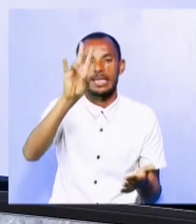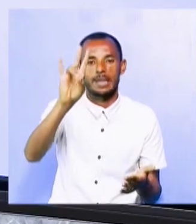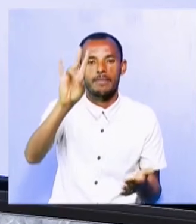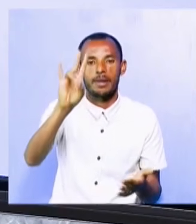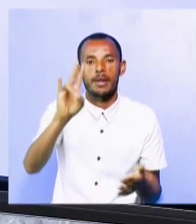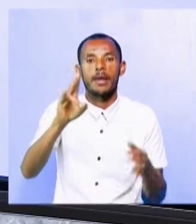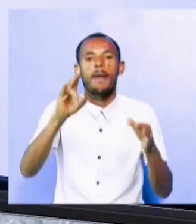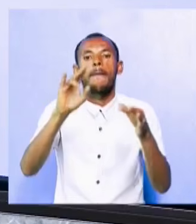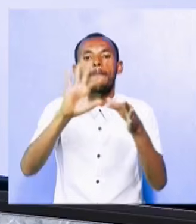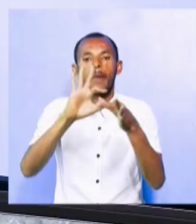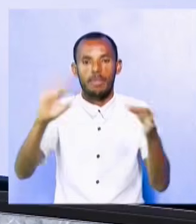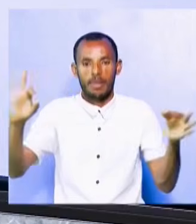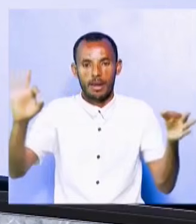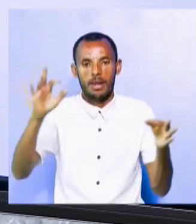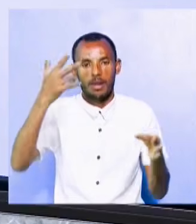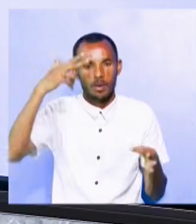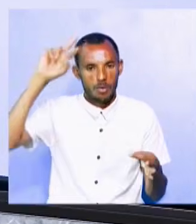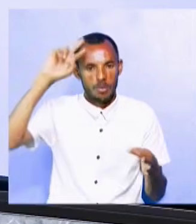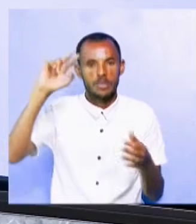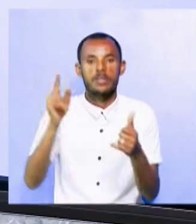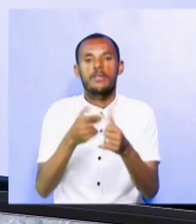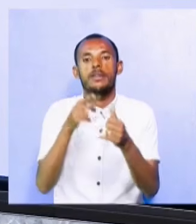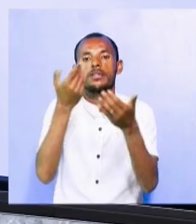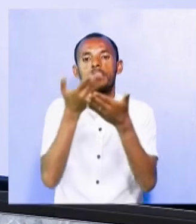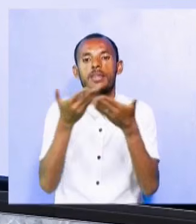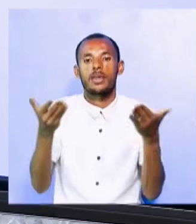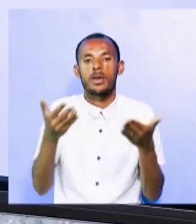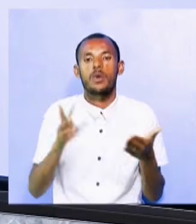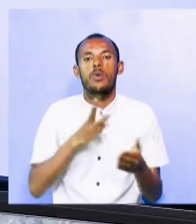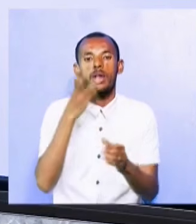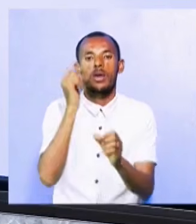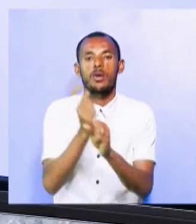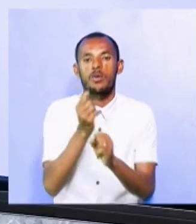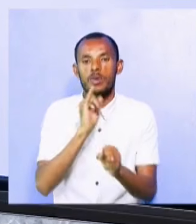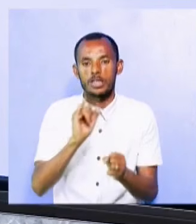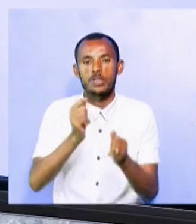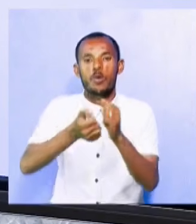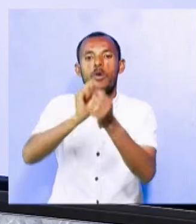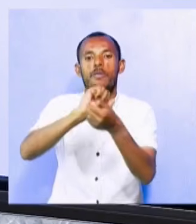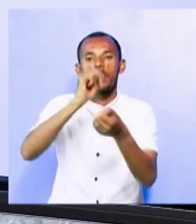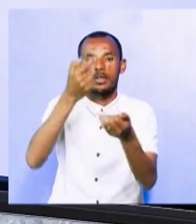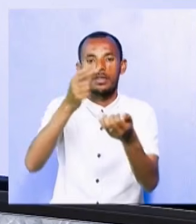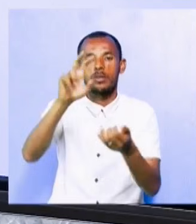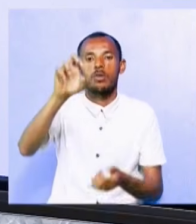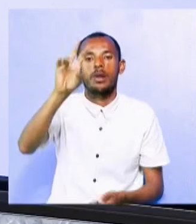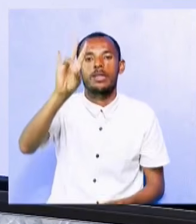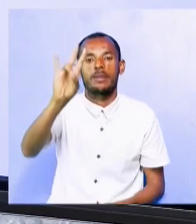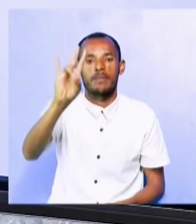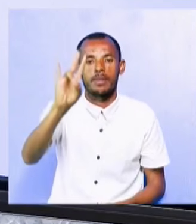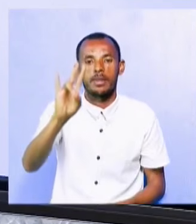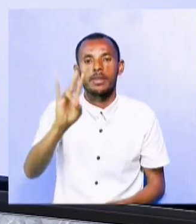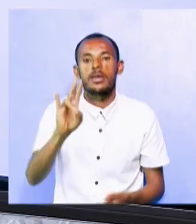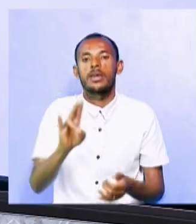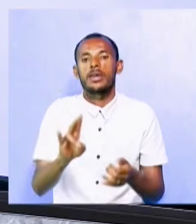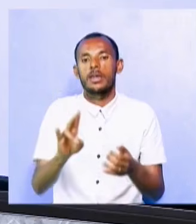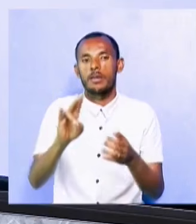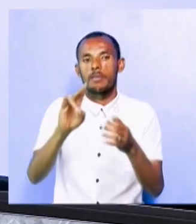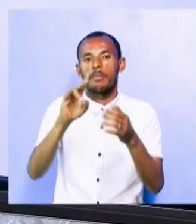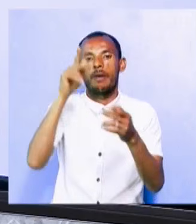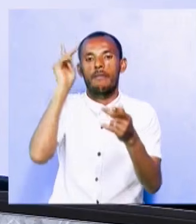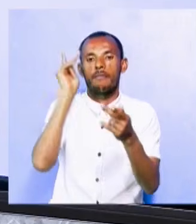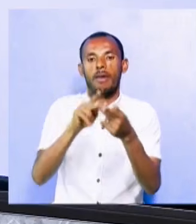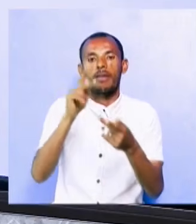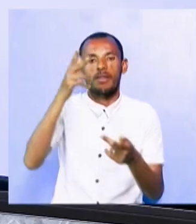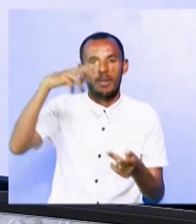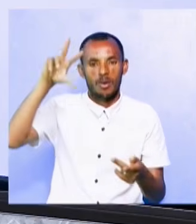27 meter cube, the first thing that you need to do is convert 27 in a certain perfect